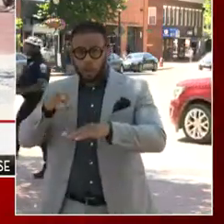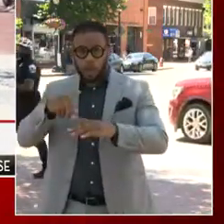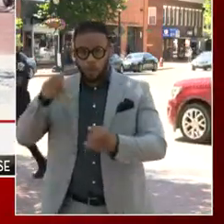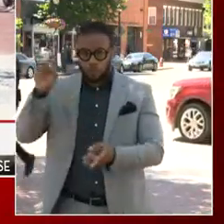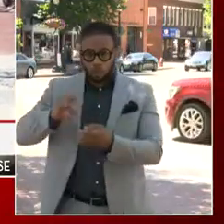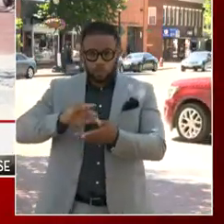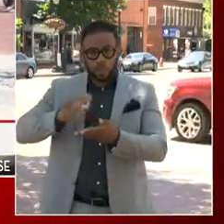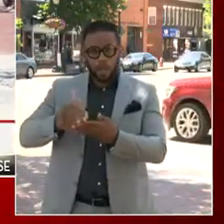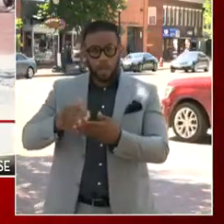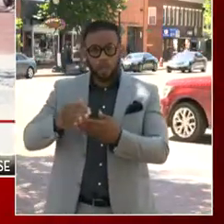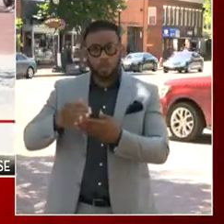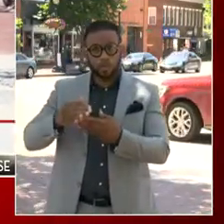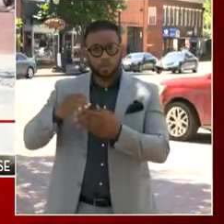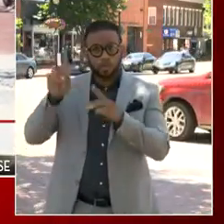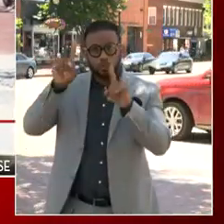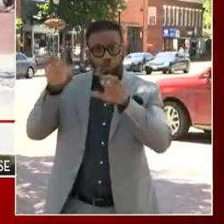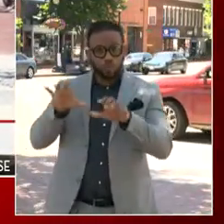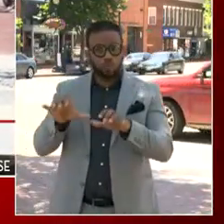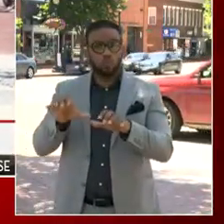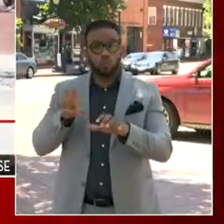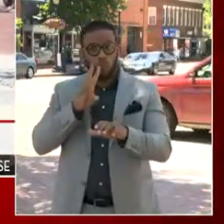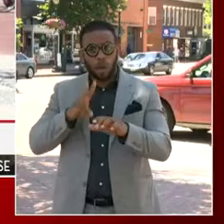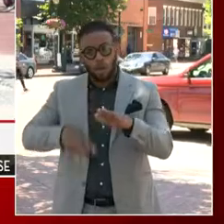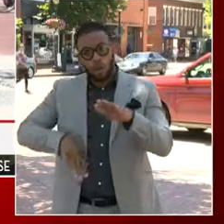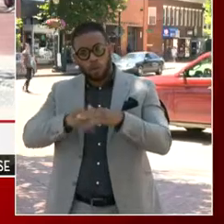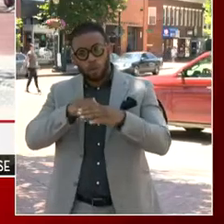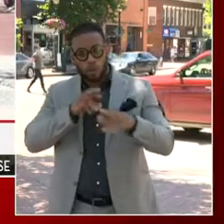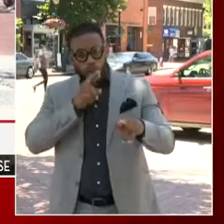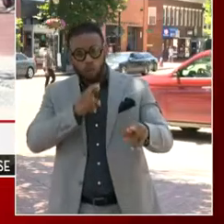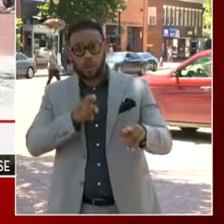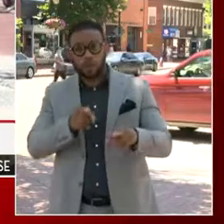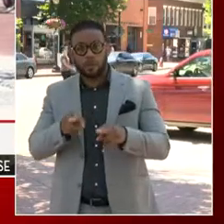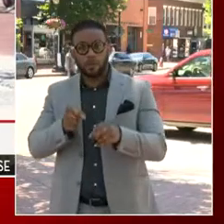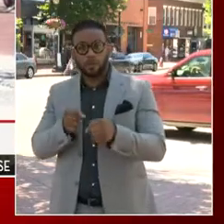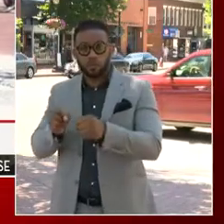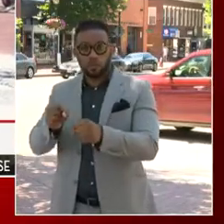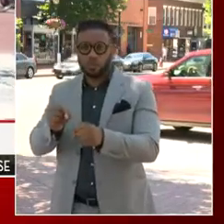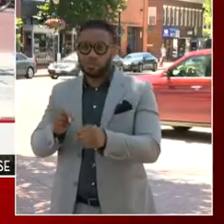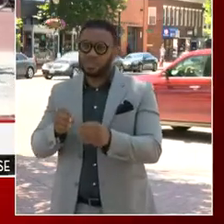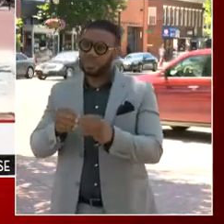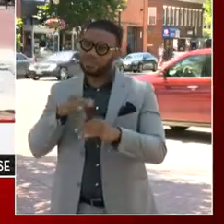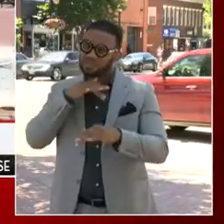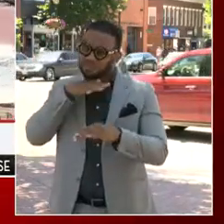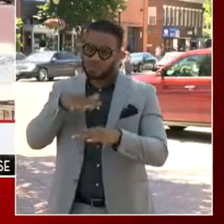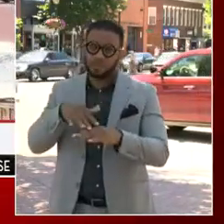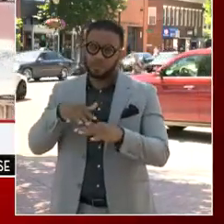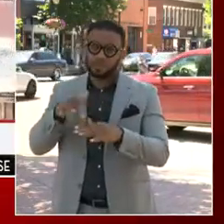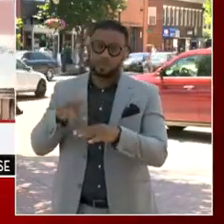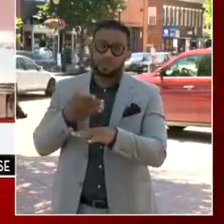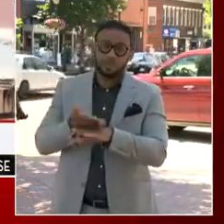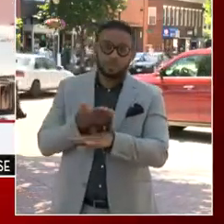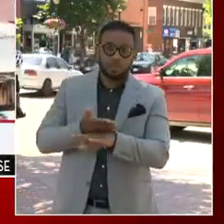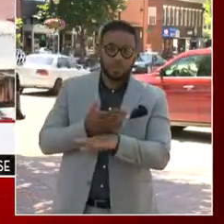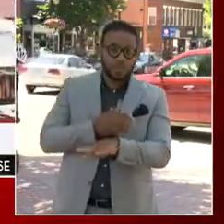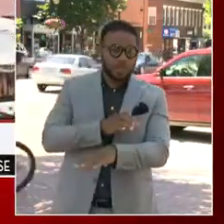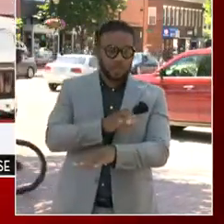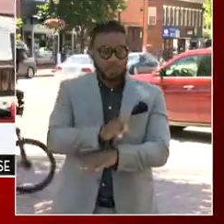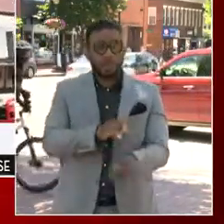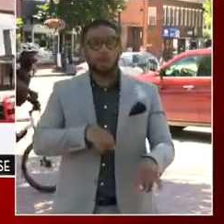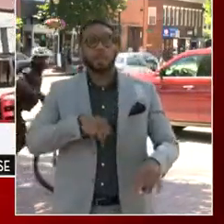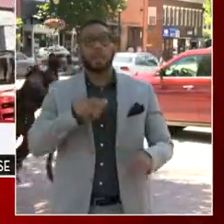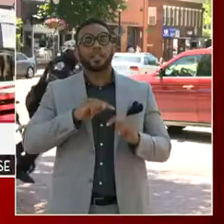reduce the amount of stormwater that reaches our rivers and streams, further polluting them. I also am proud of the team that